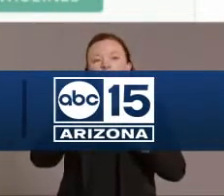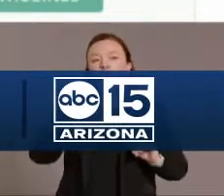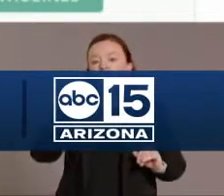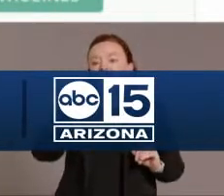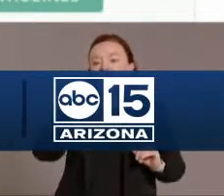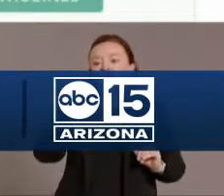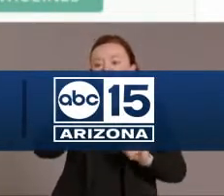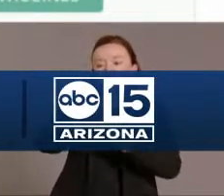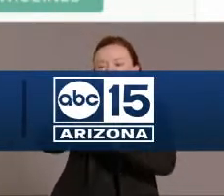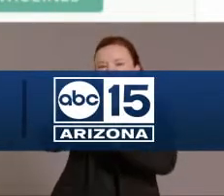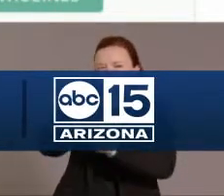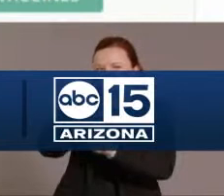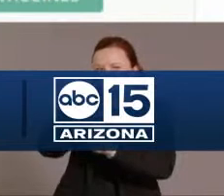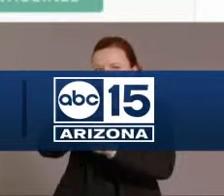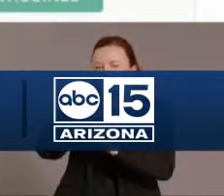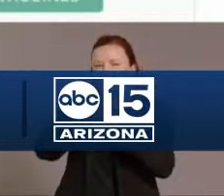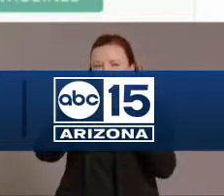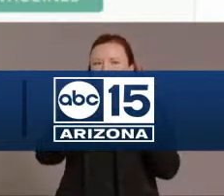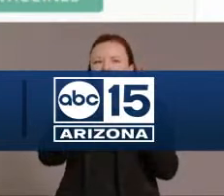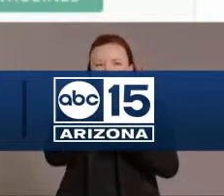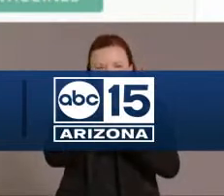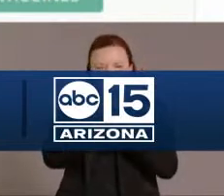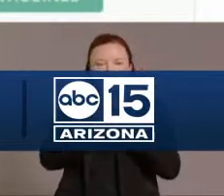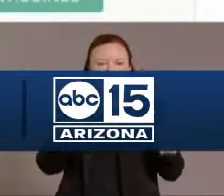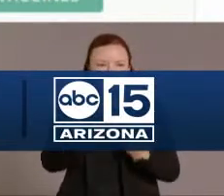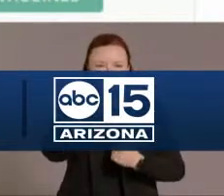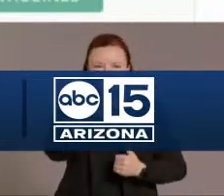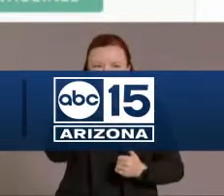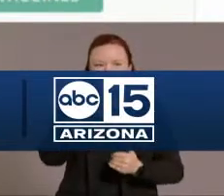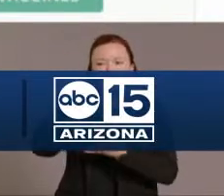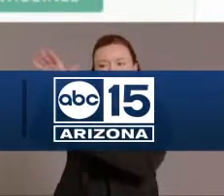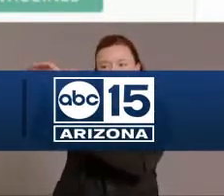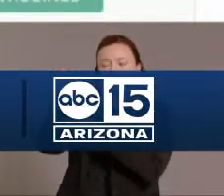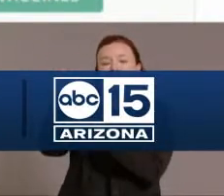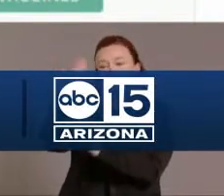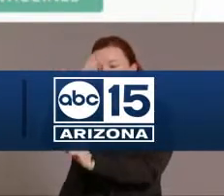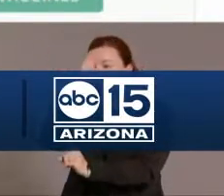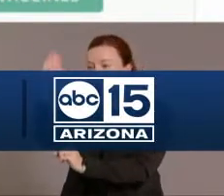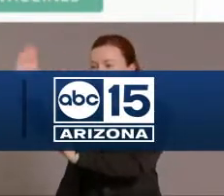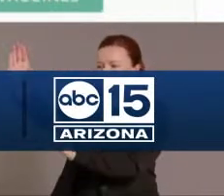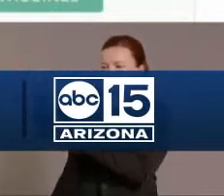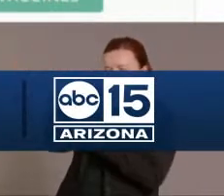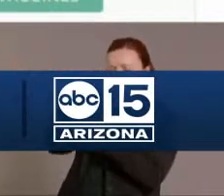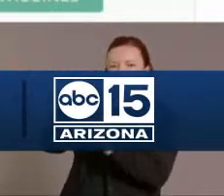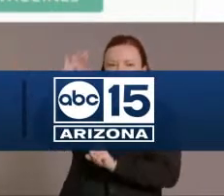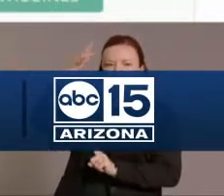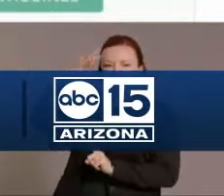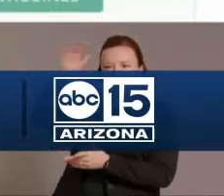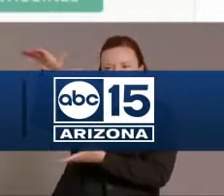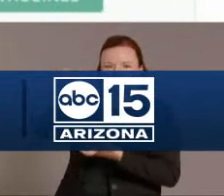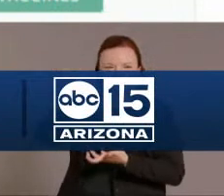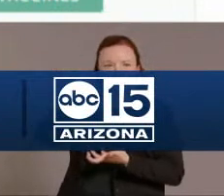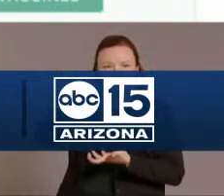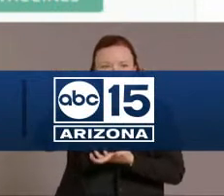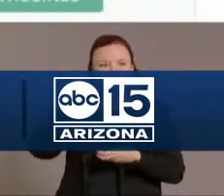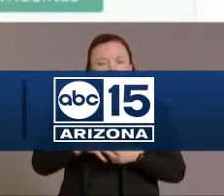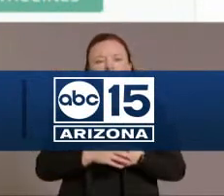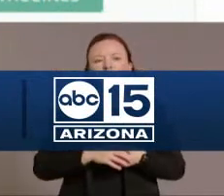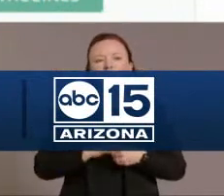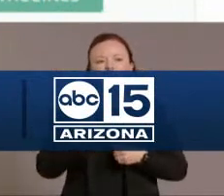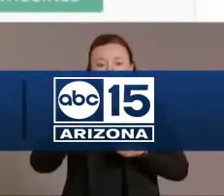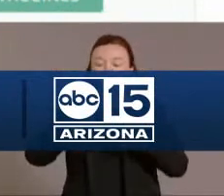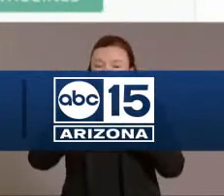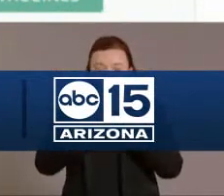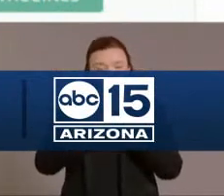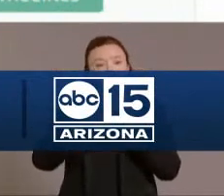975 pharmacy locations in Arizona currently receiving a federal allocation of vaccine. And as that continues to expand, and as